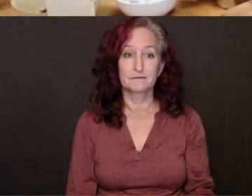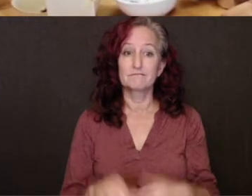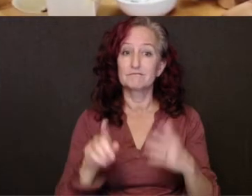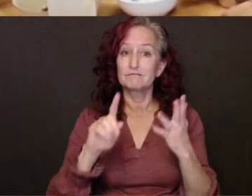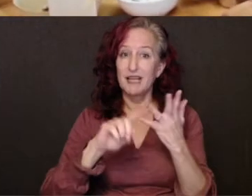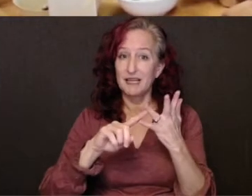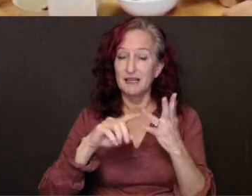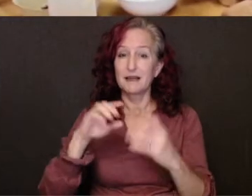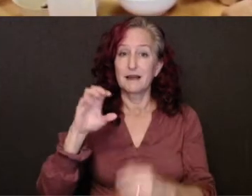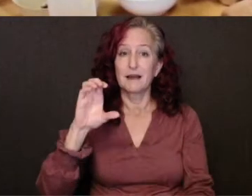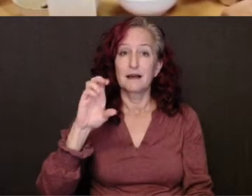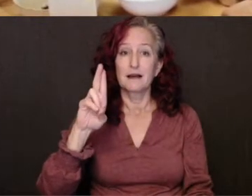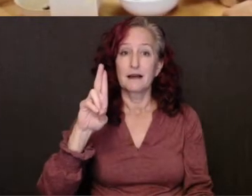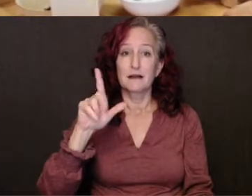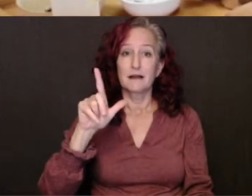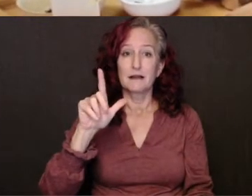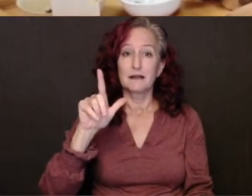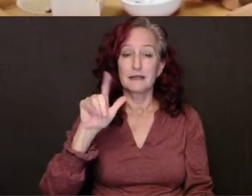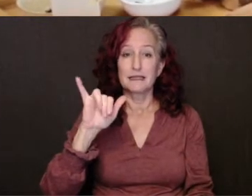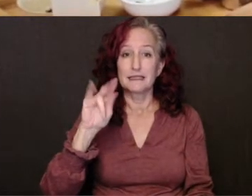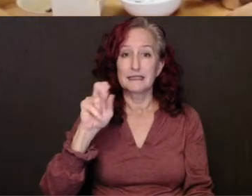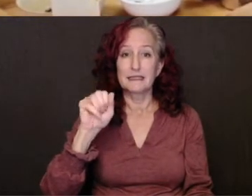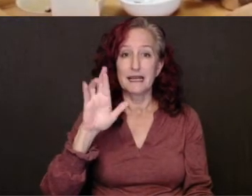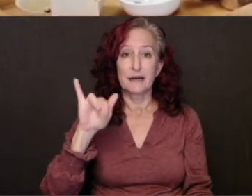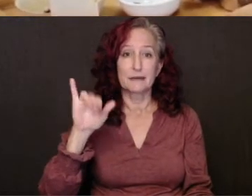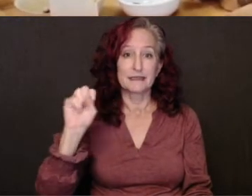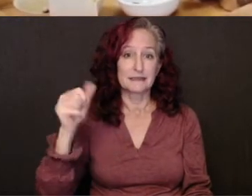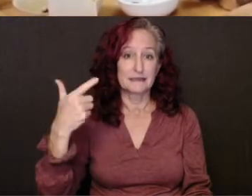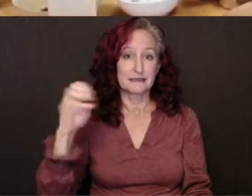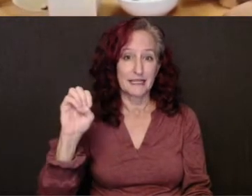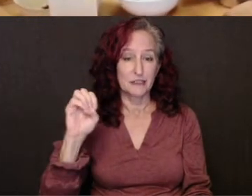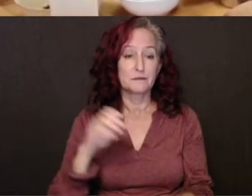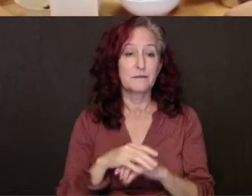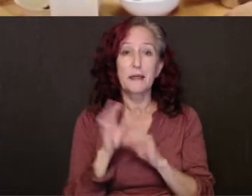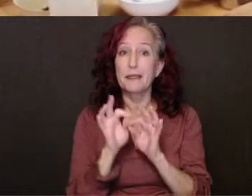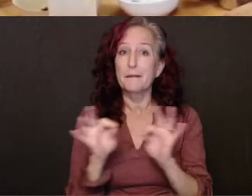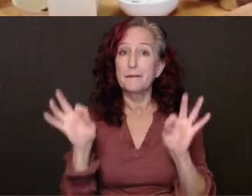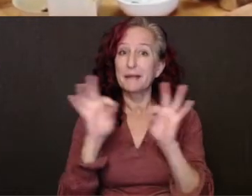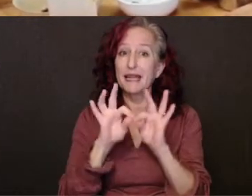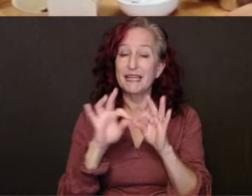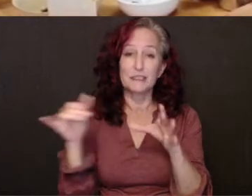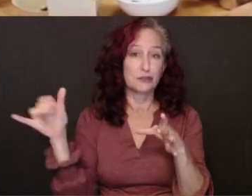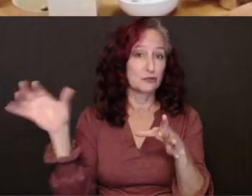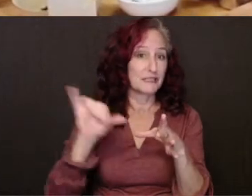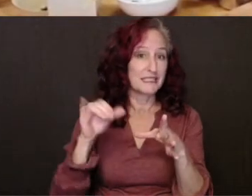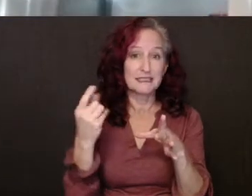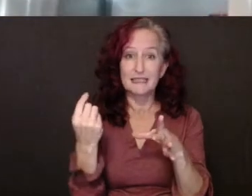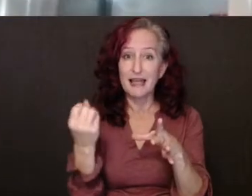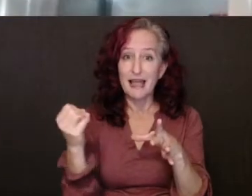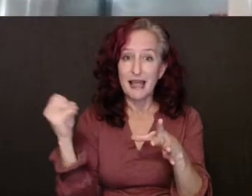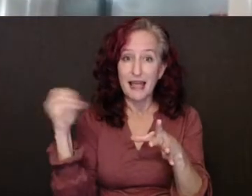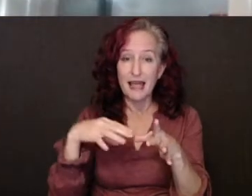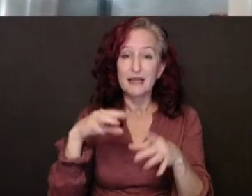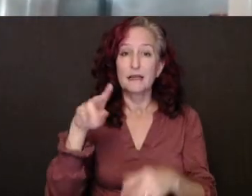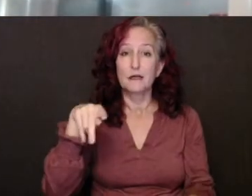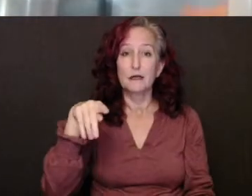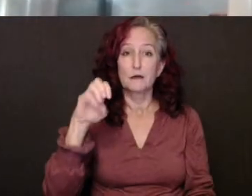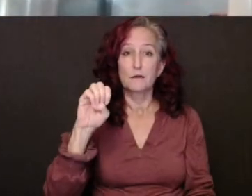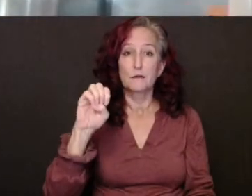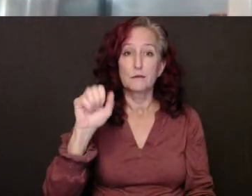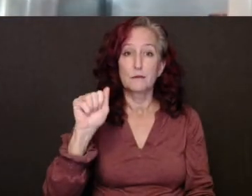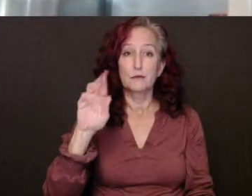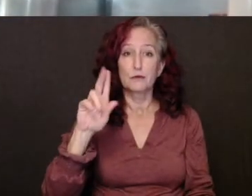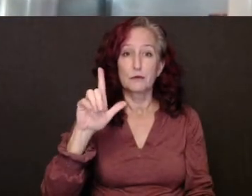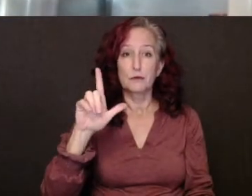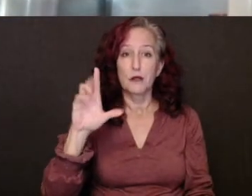really spicy. It adds a little flavor to it. What we have right here is just Anaheim pepper. And then we